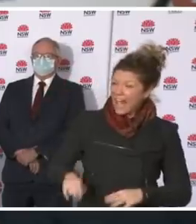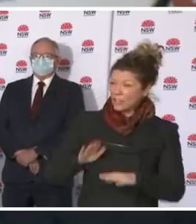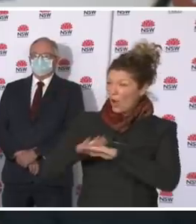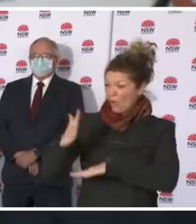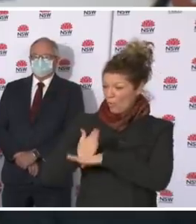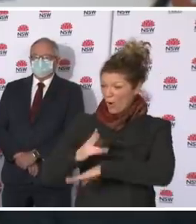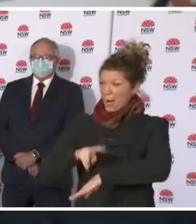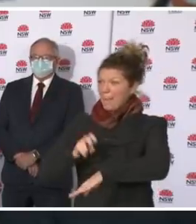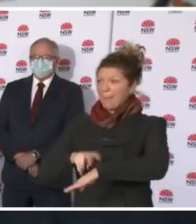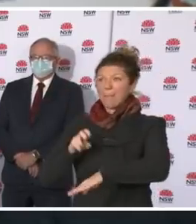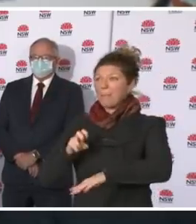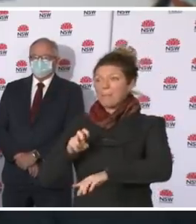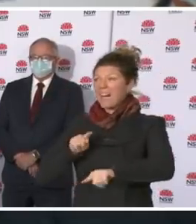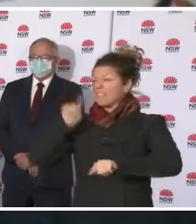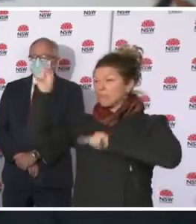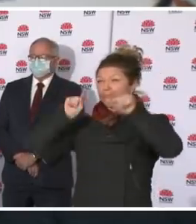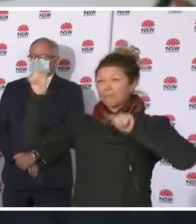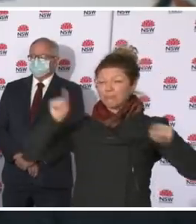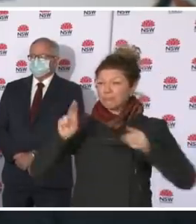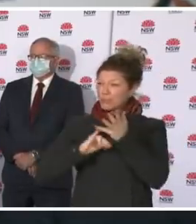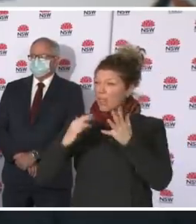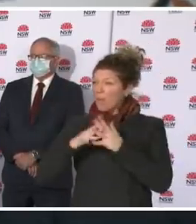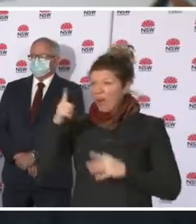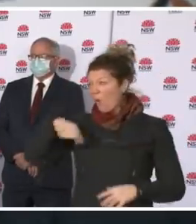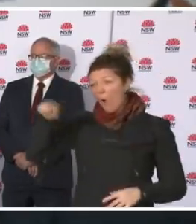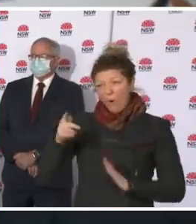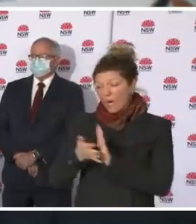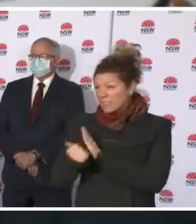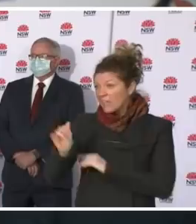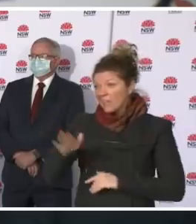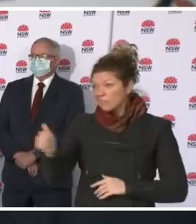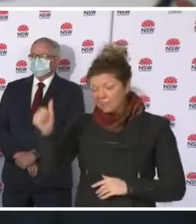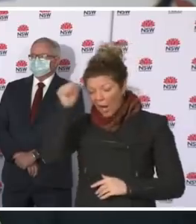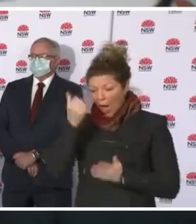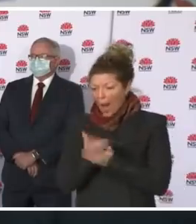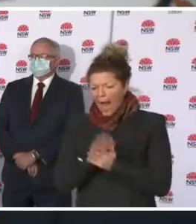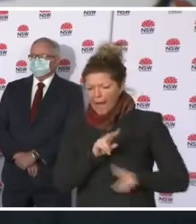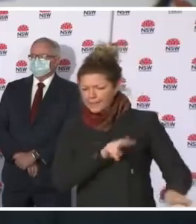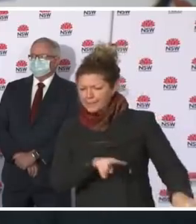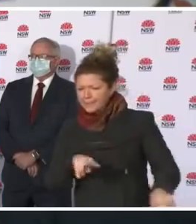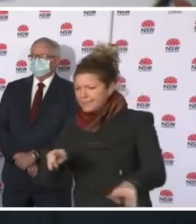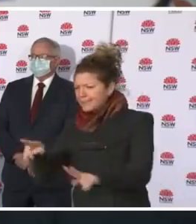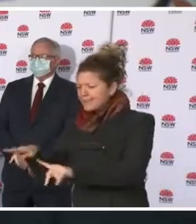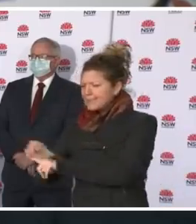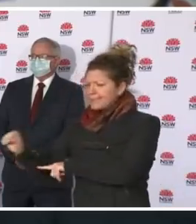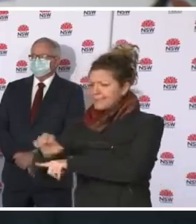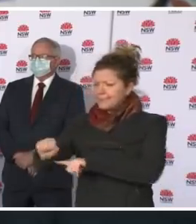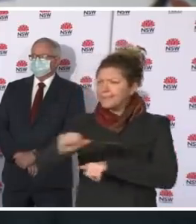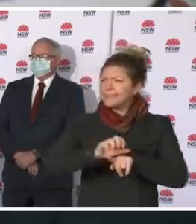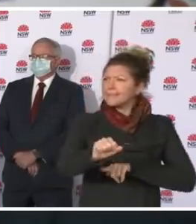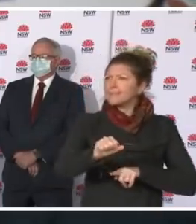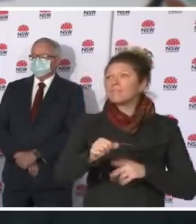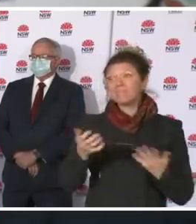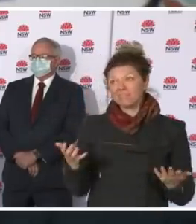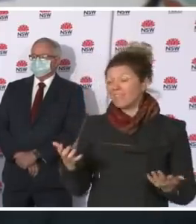officers that are competent, well-resourced, and every single day are provided taskings right across